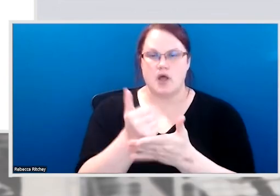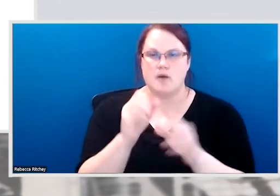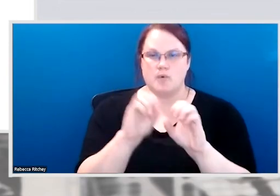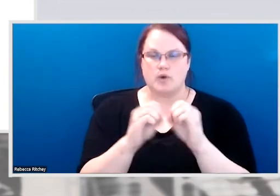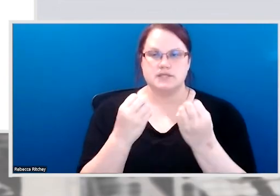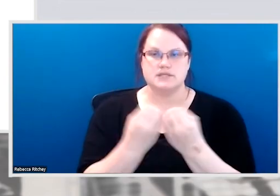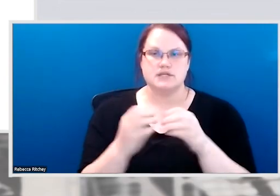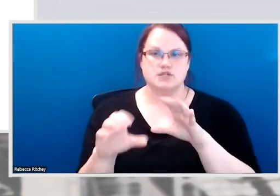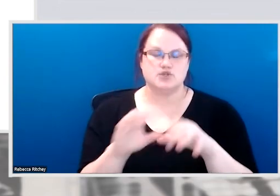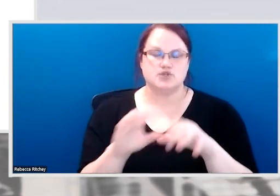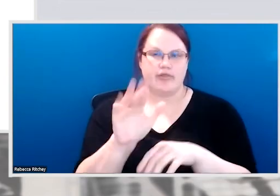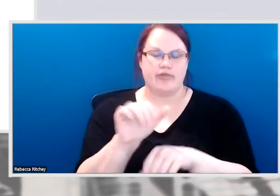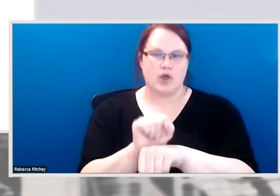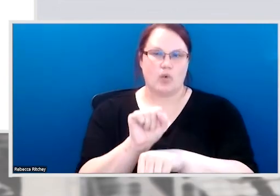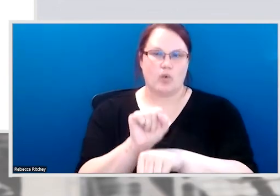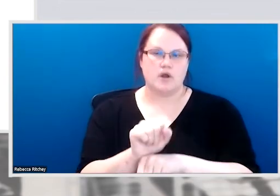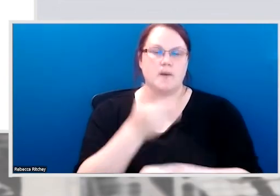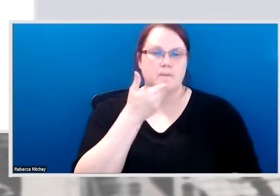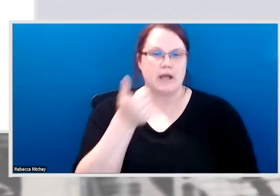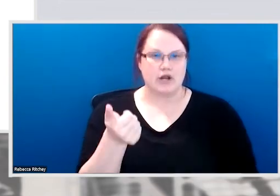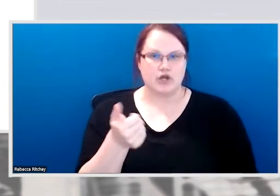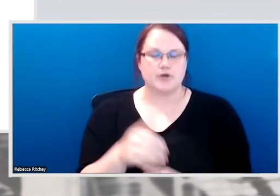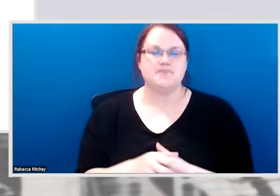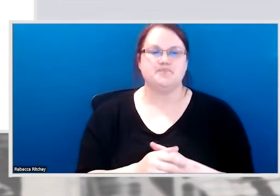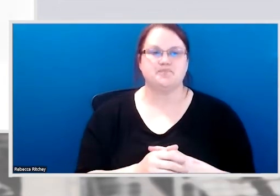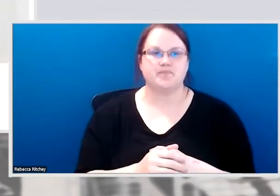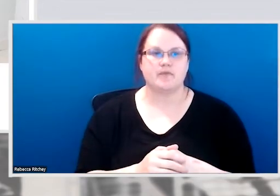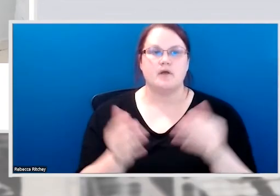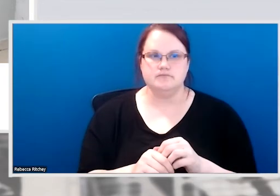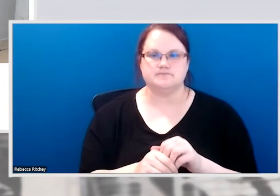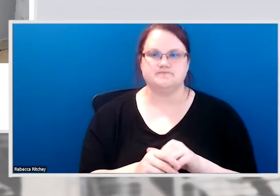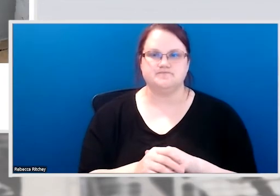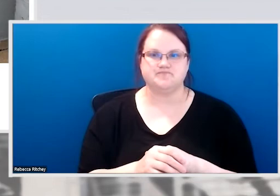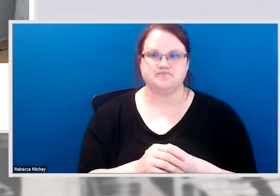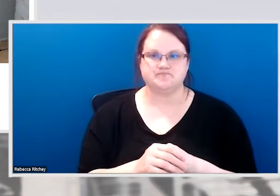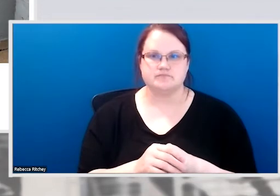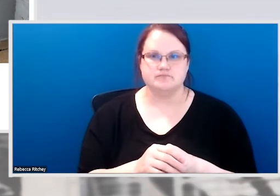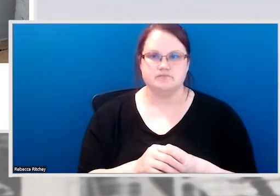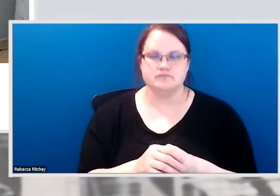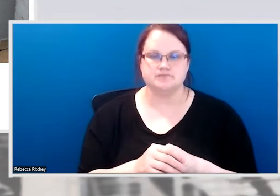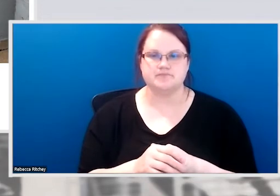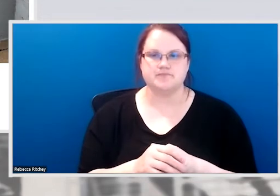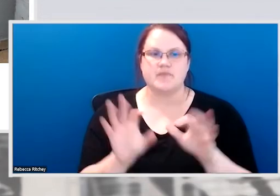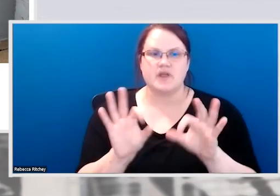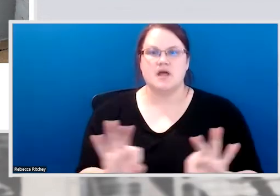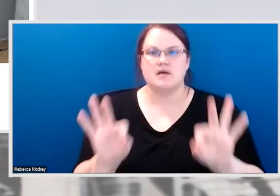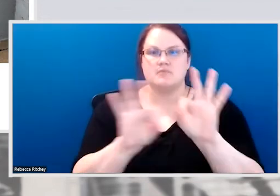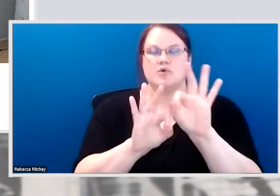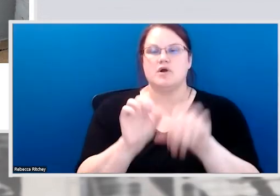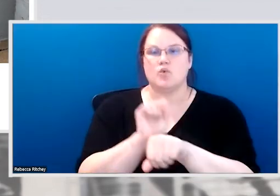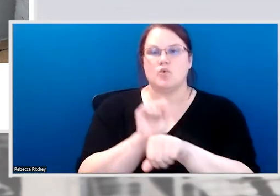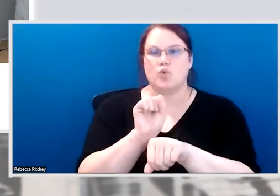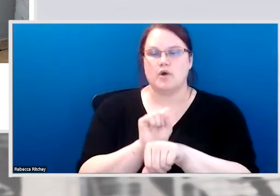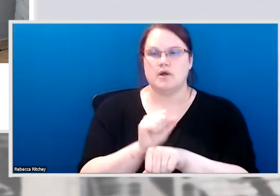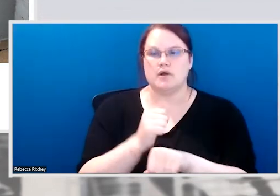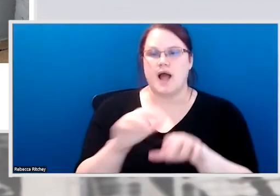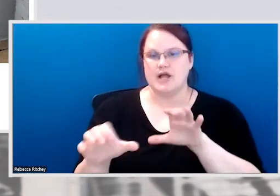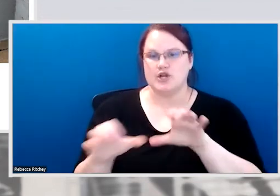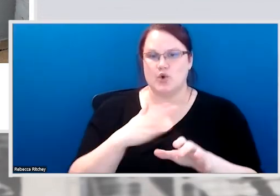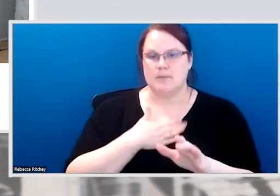a little bit better. Next slide, please. The key to the work that I do and that my team